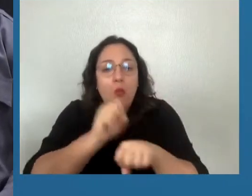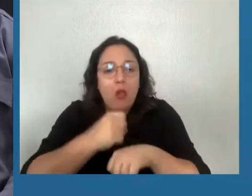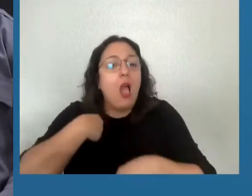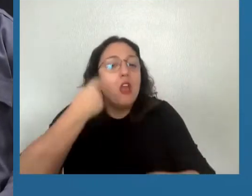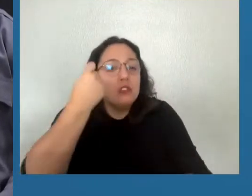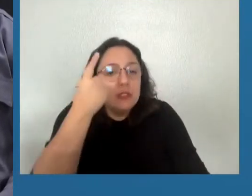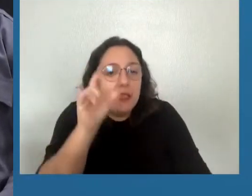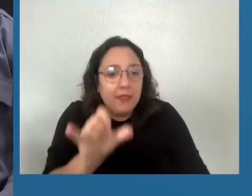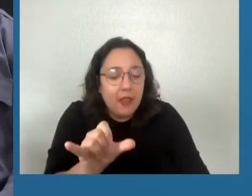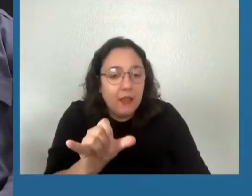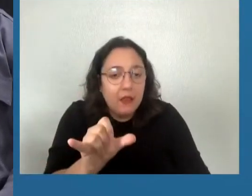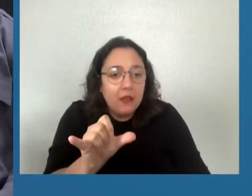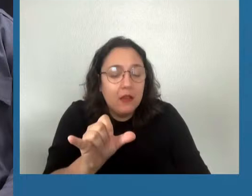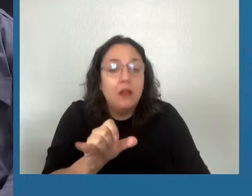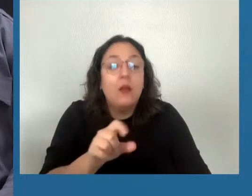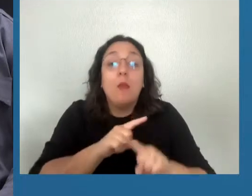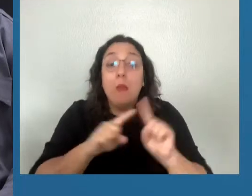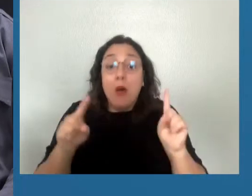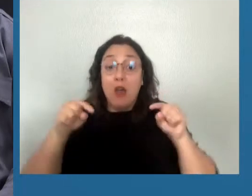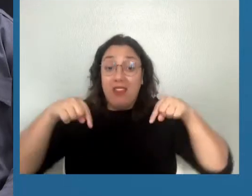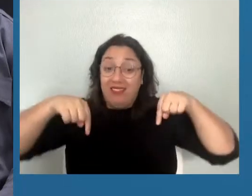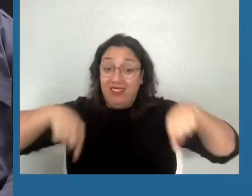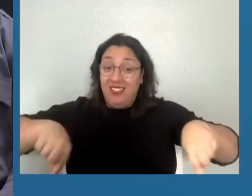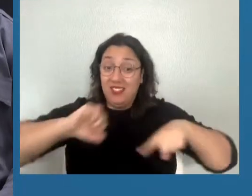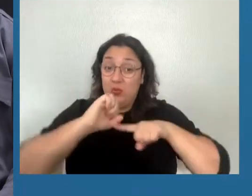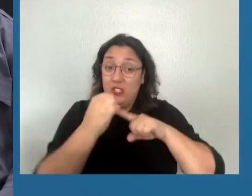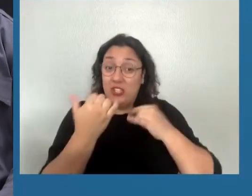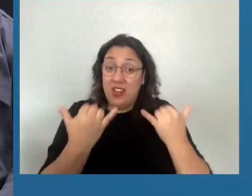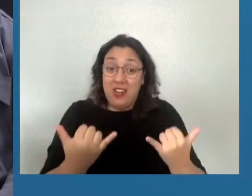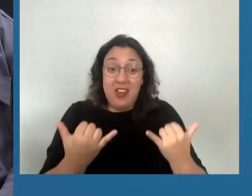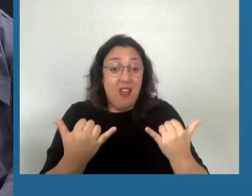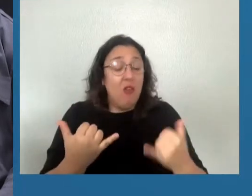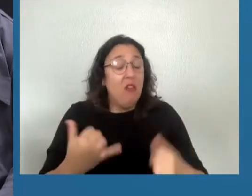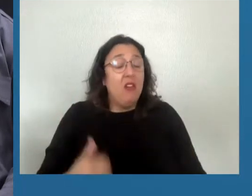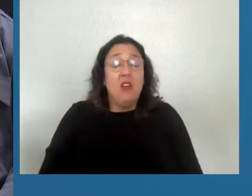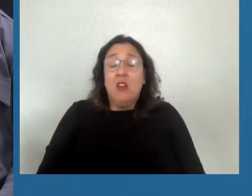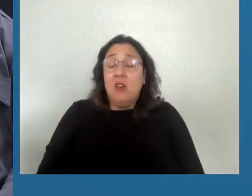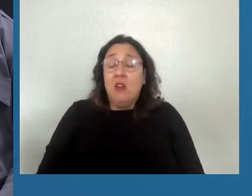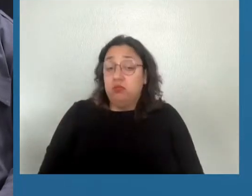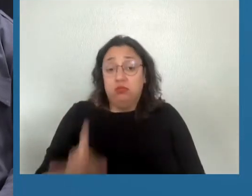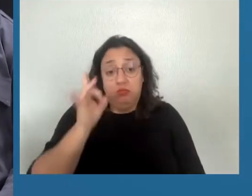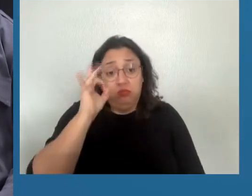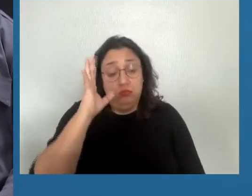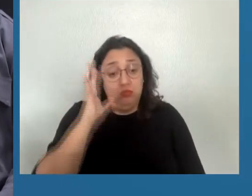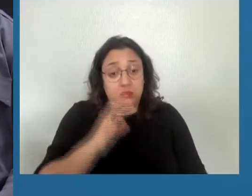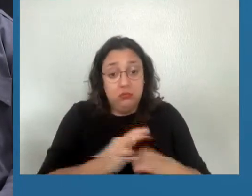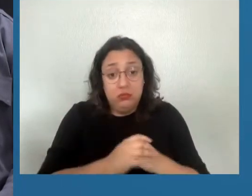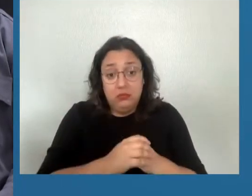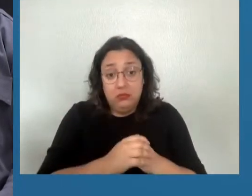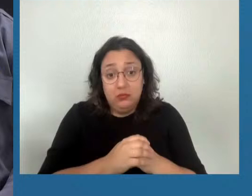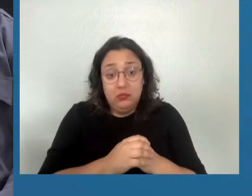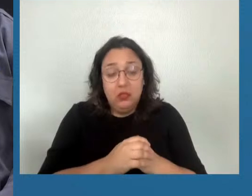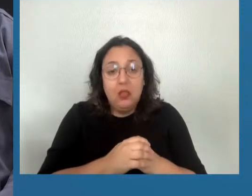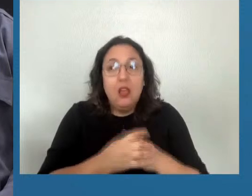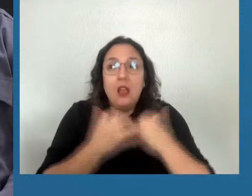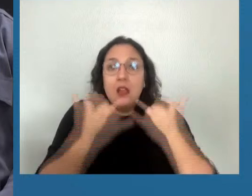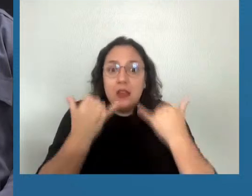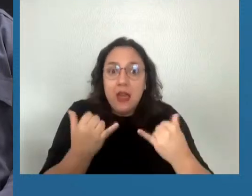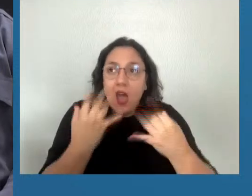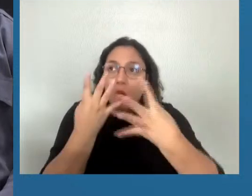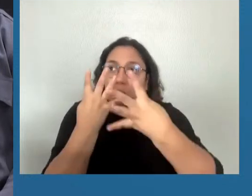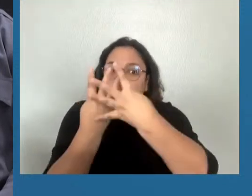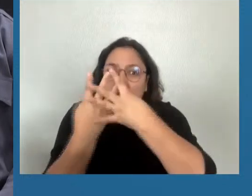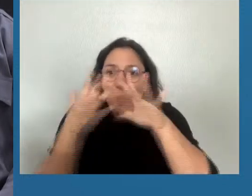have a situation right now which is absolutely untenable, especially the fact that there were prisons left unguarded.